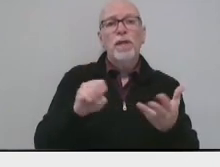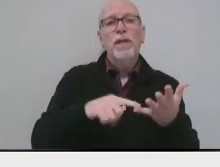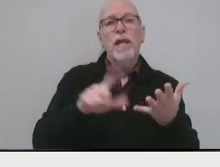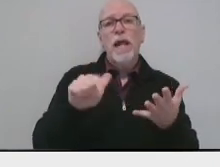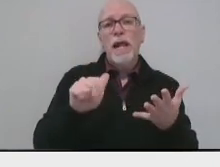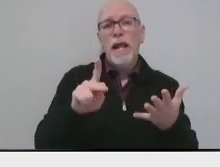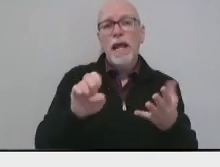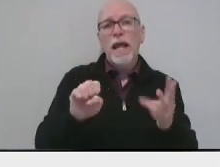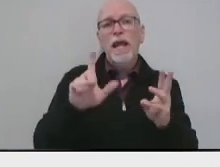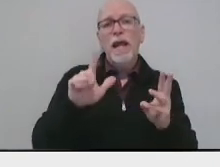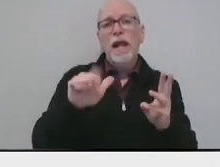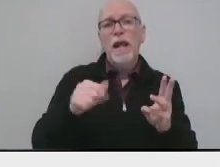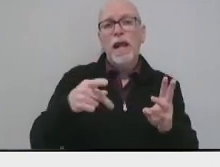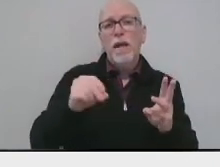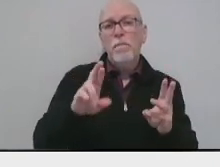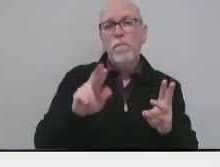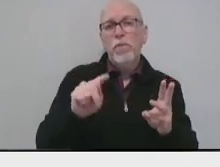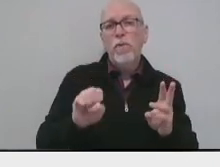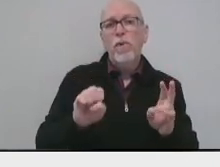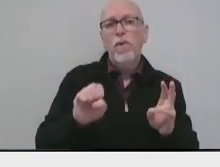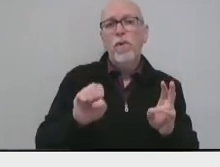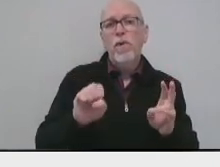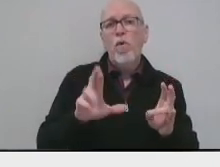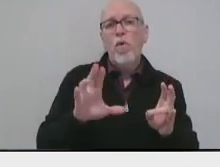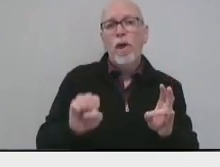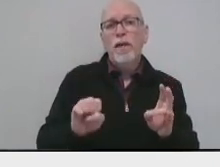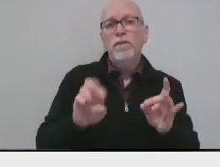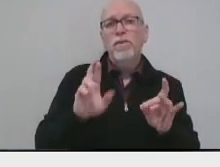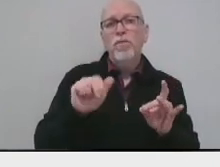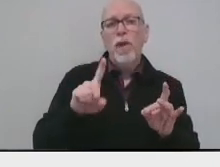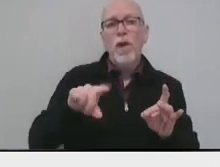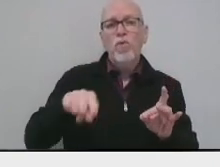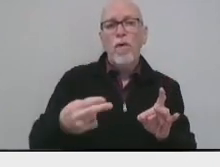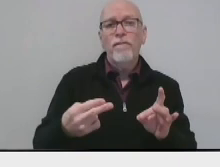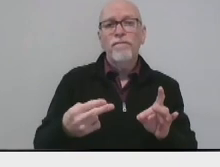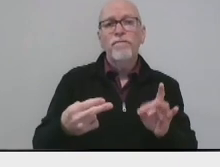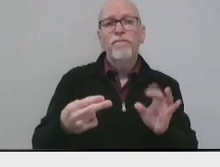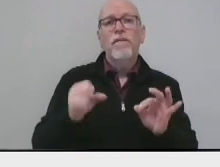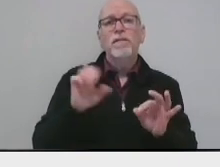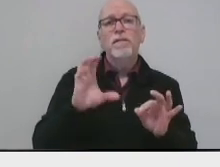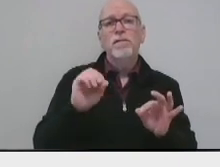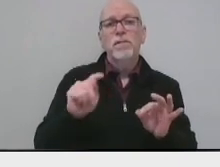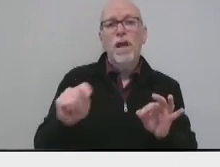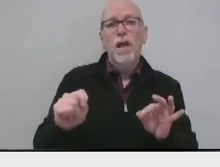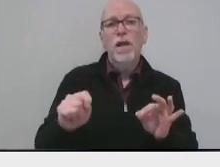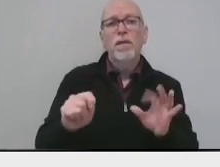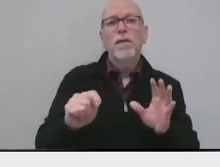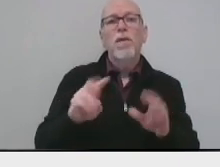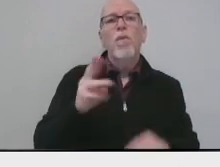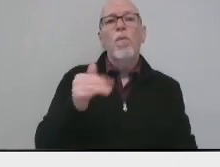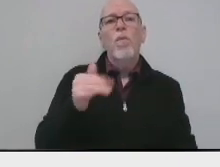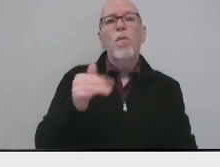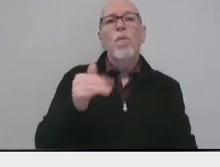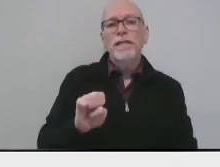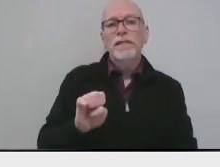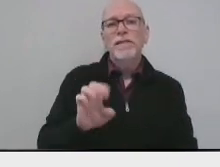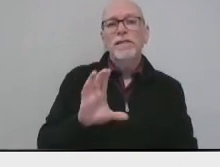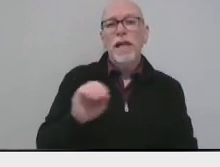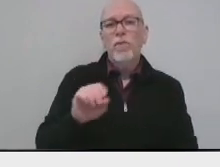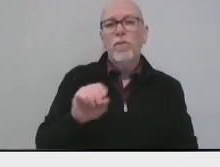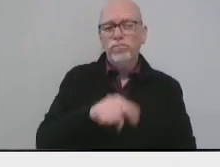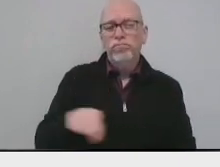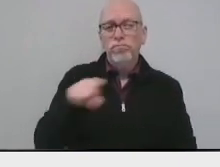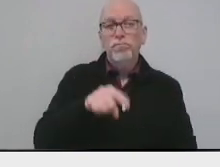LaPorte, Lawrence, Randolph, Scott, and White counties. These sites will